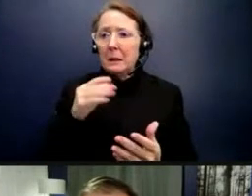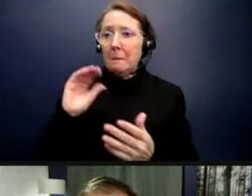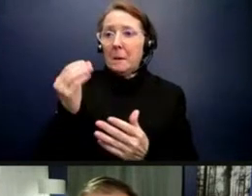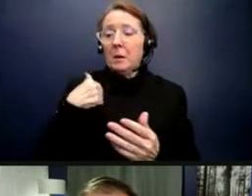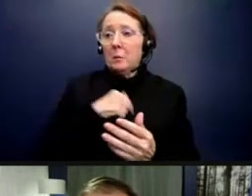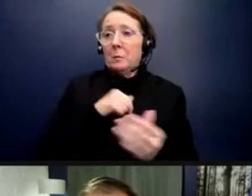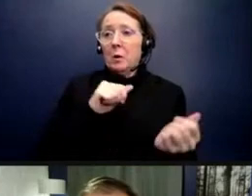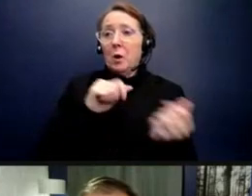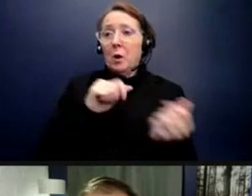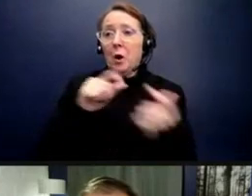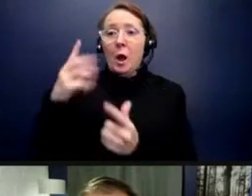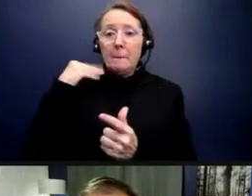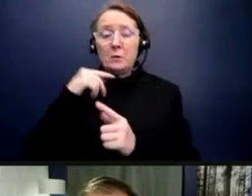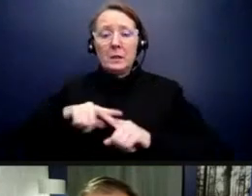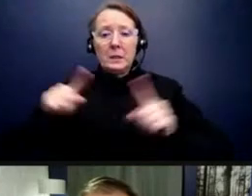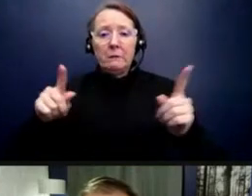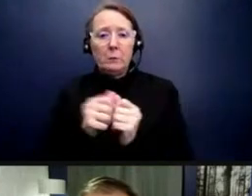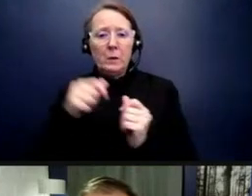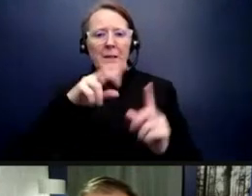this issue. Councillor Lewis?